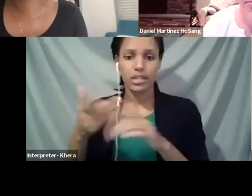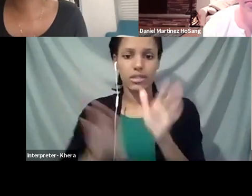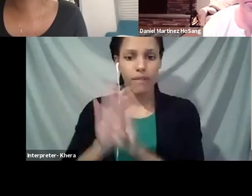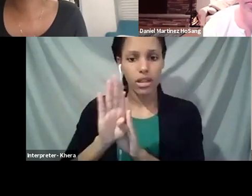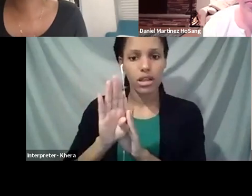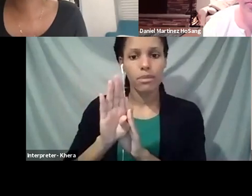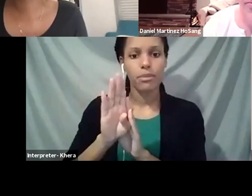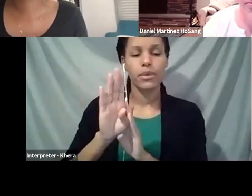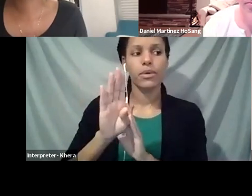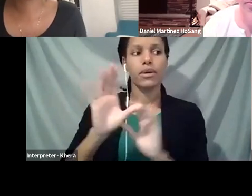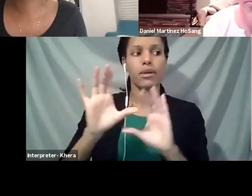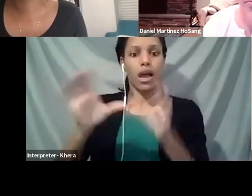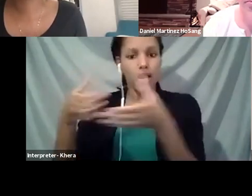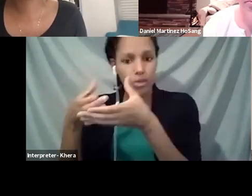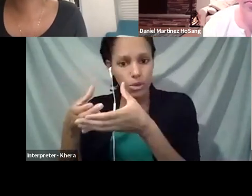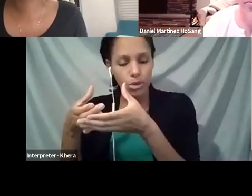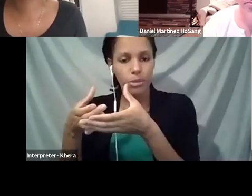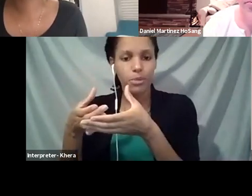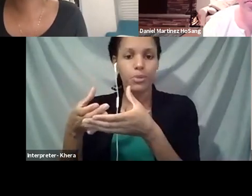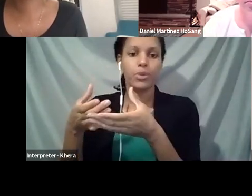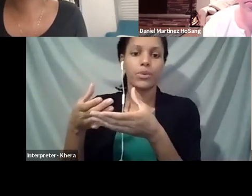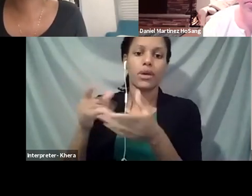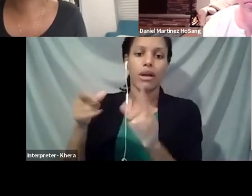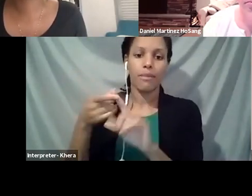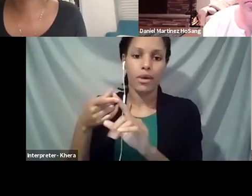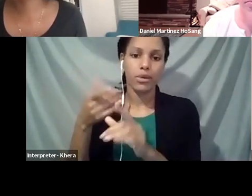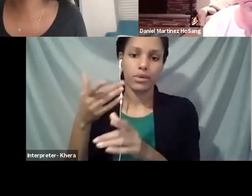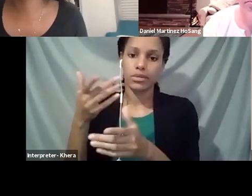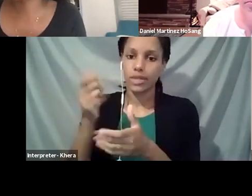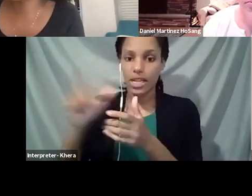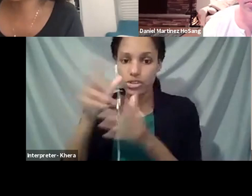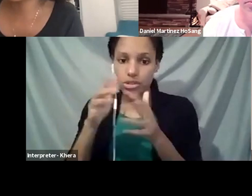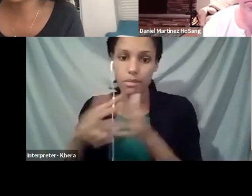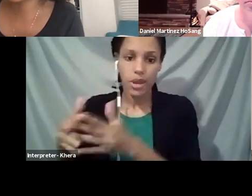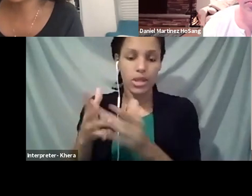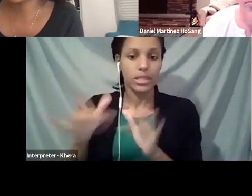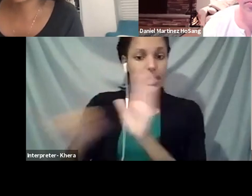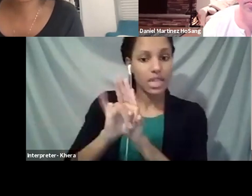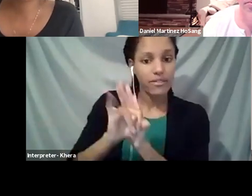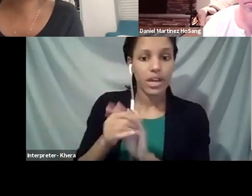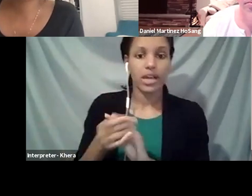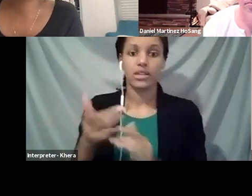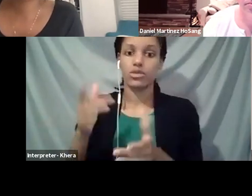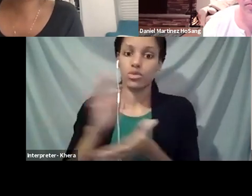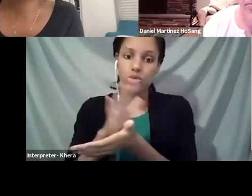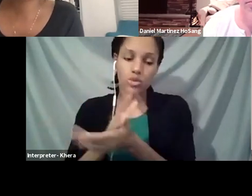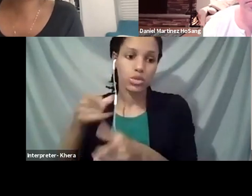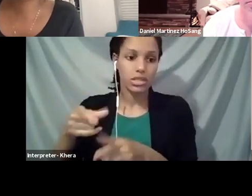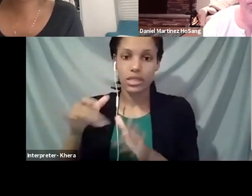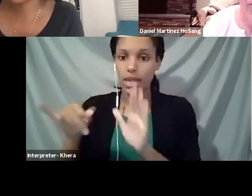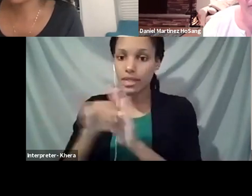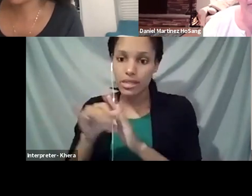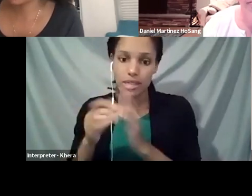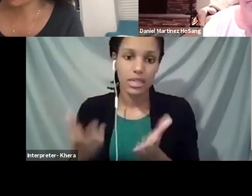for high school Asian American identifying students to think about questions of race and identity. And the goal wasn't to convince them one